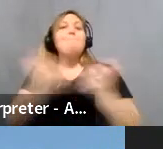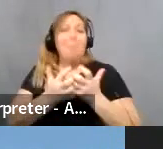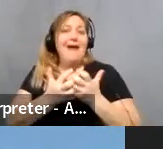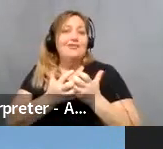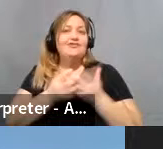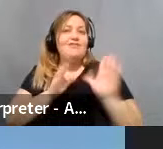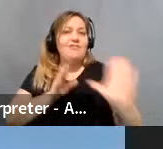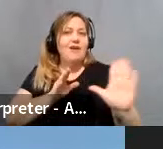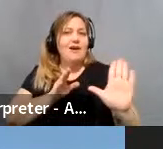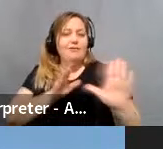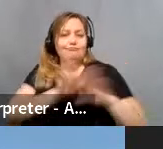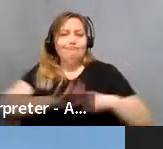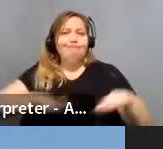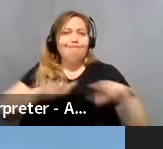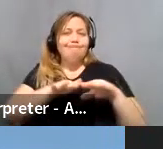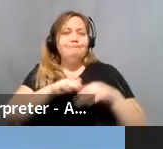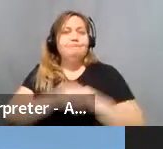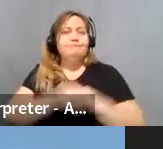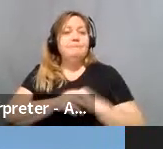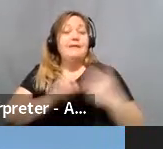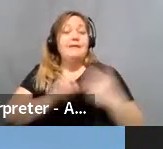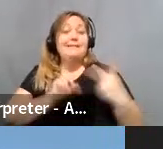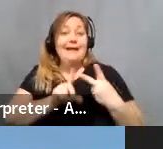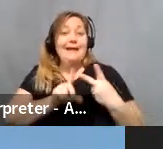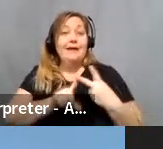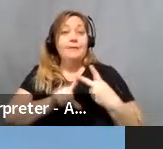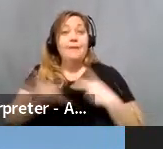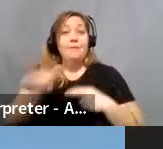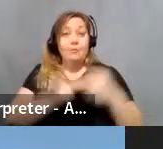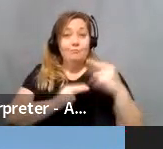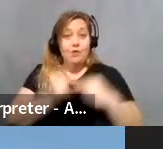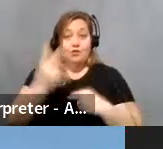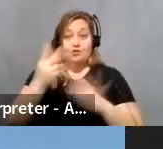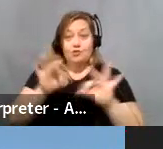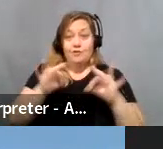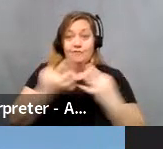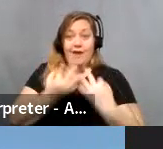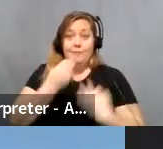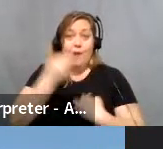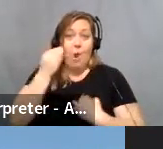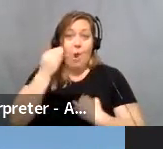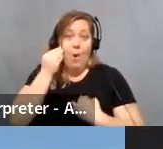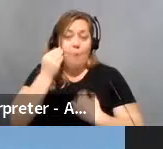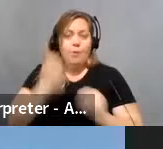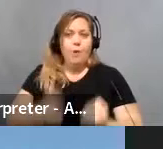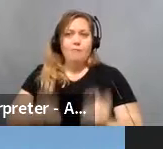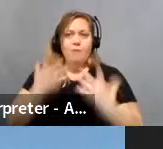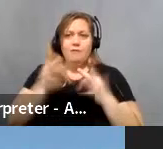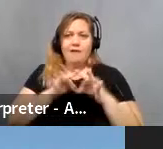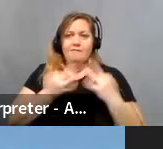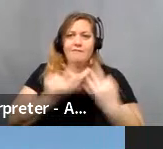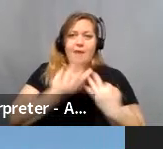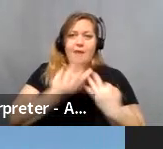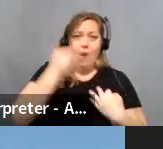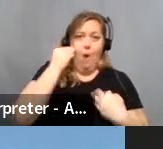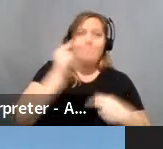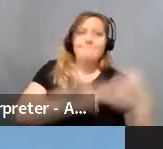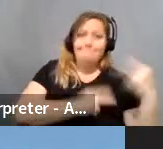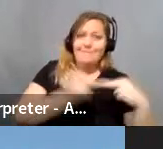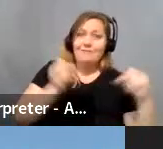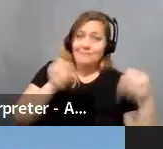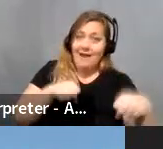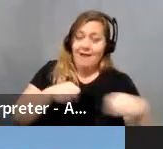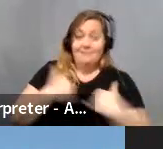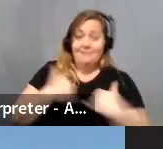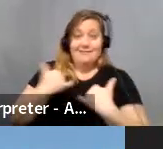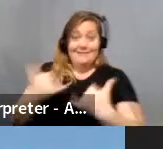ground. Second, you'd actually be able to build a two-family home in a two-family district or a multifamily home in a multifamily district, when